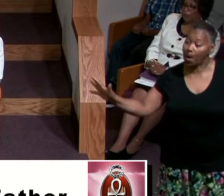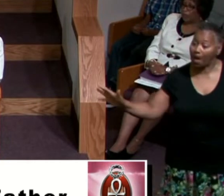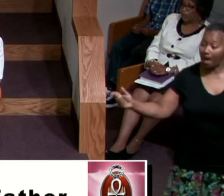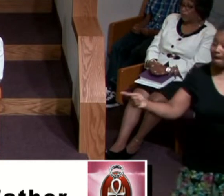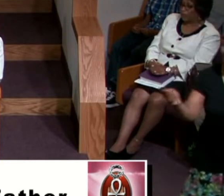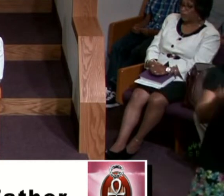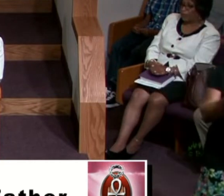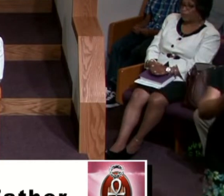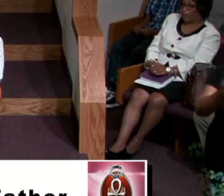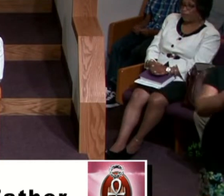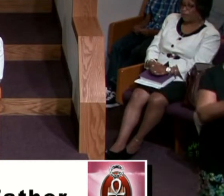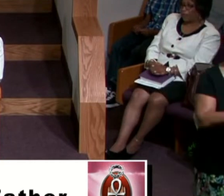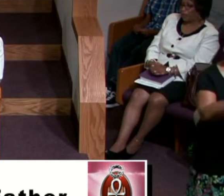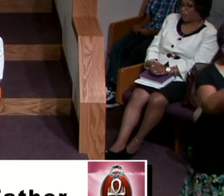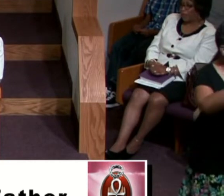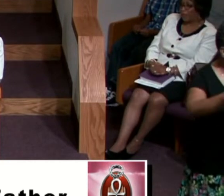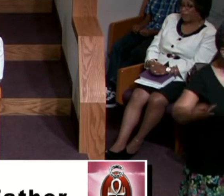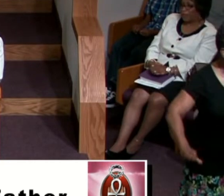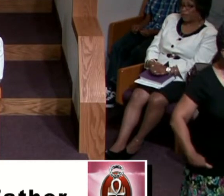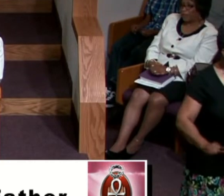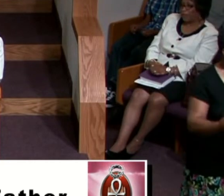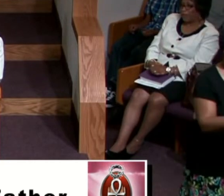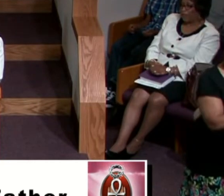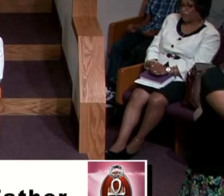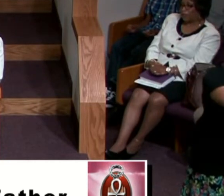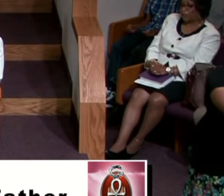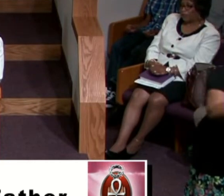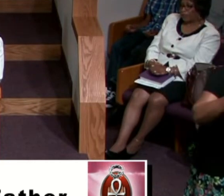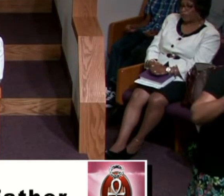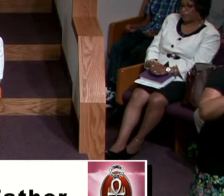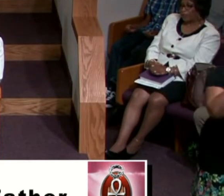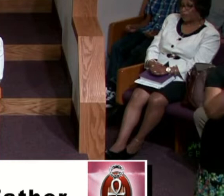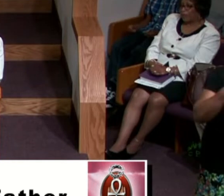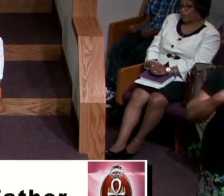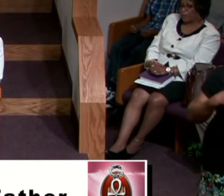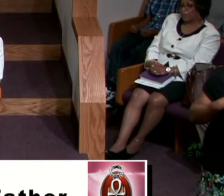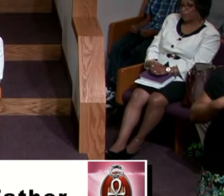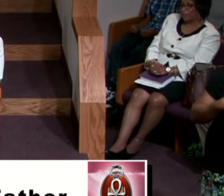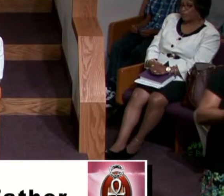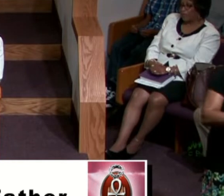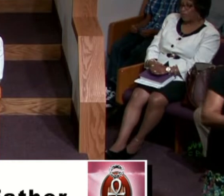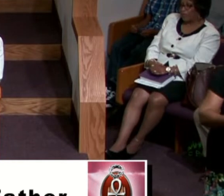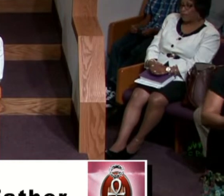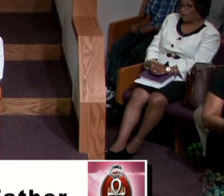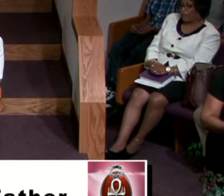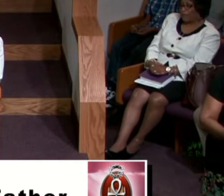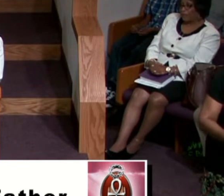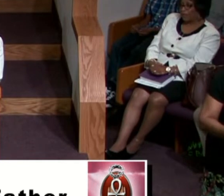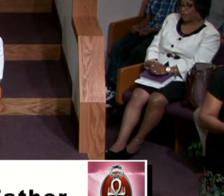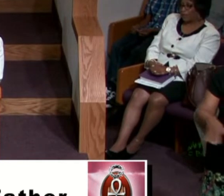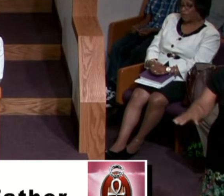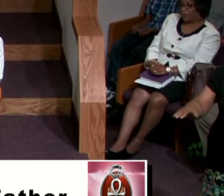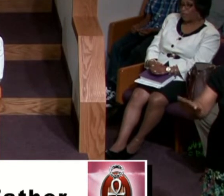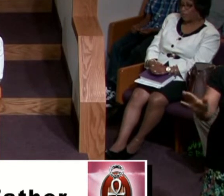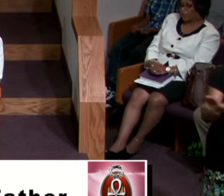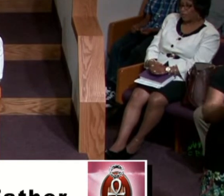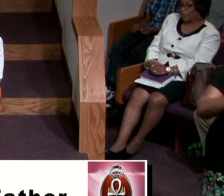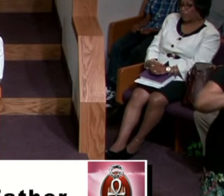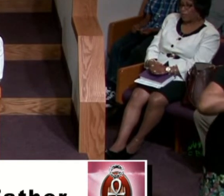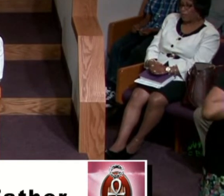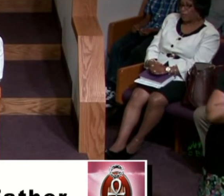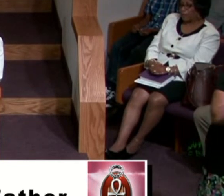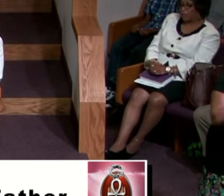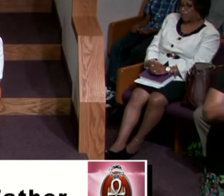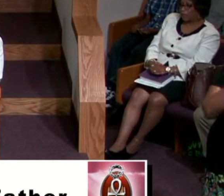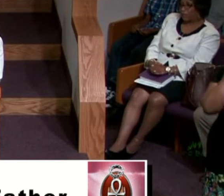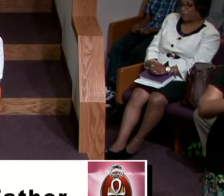going down. For the child she's carrying is the fulfillment of the prophecy that you know all about all your